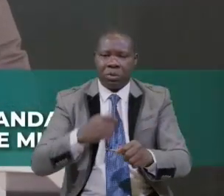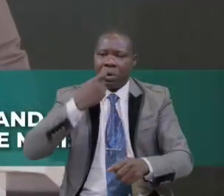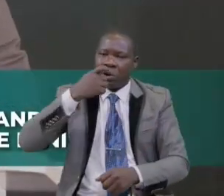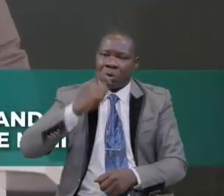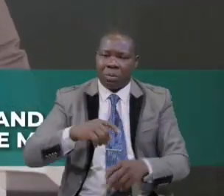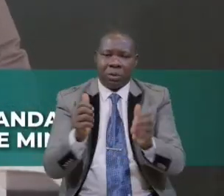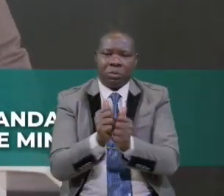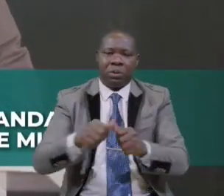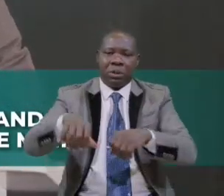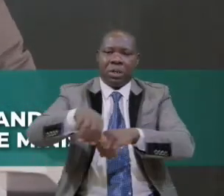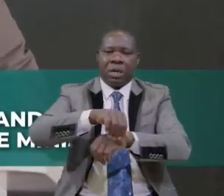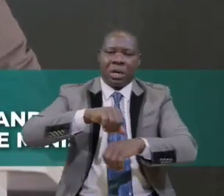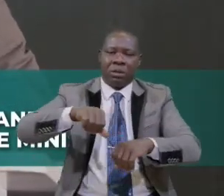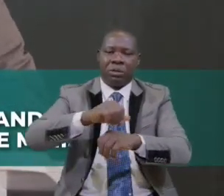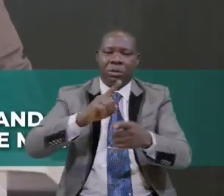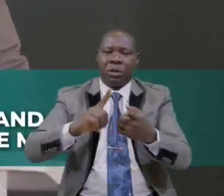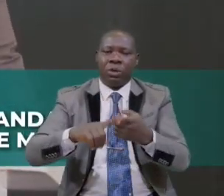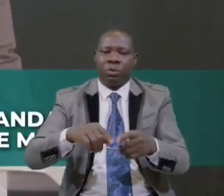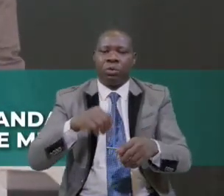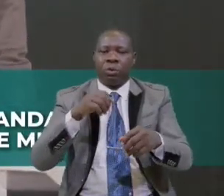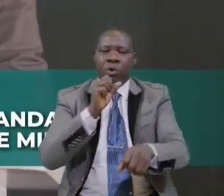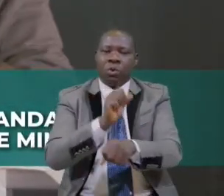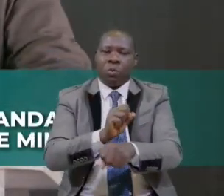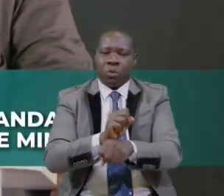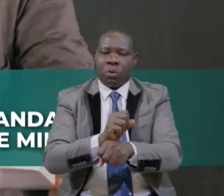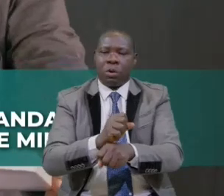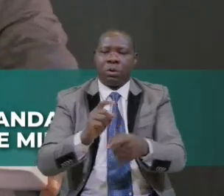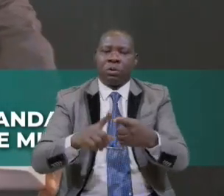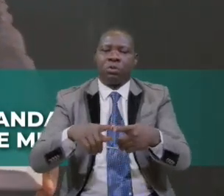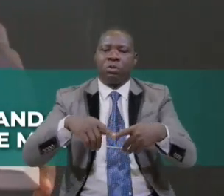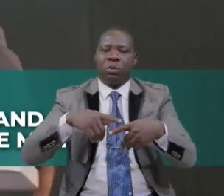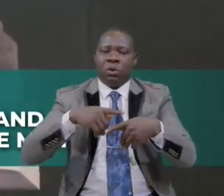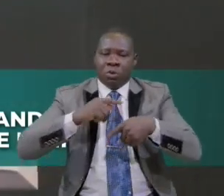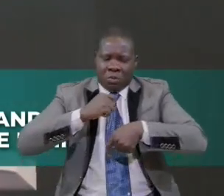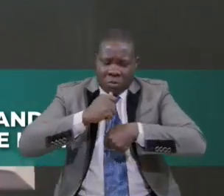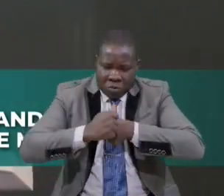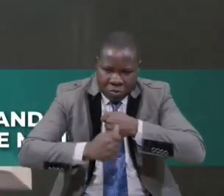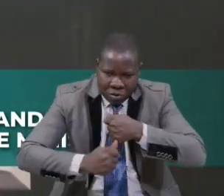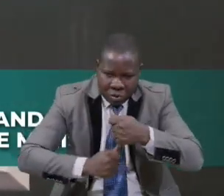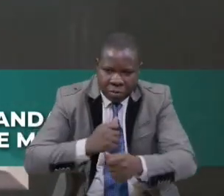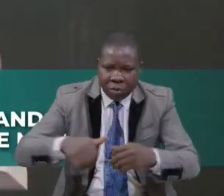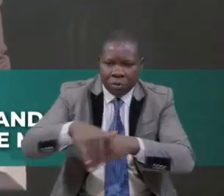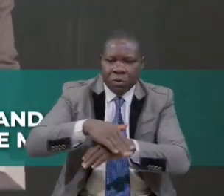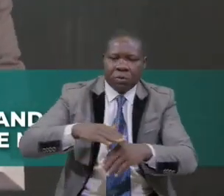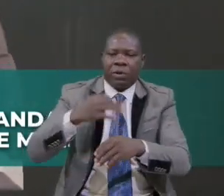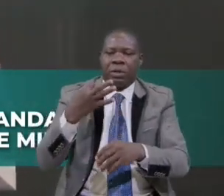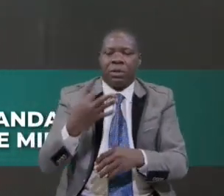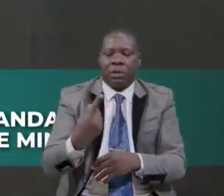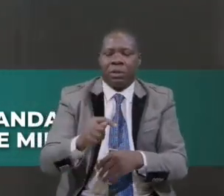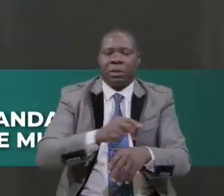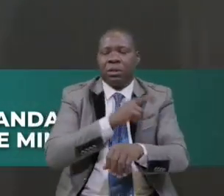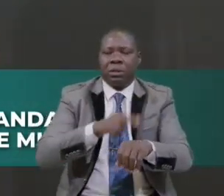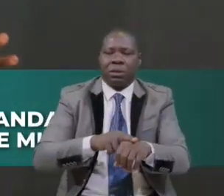to toil, to travail over the nation. Elijah had actually started